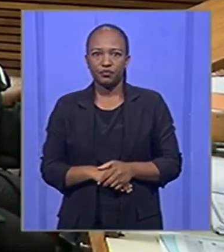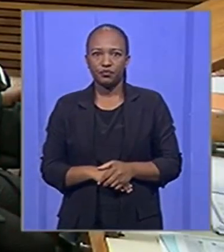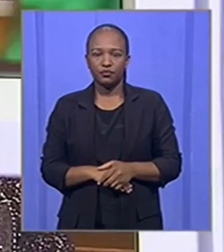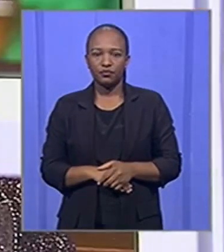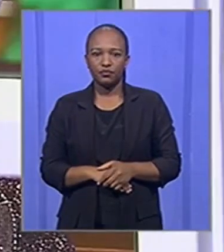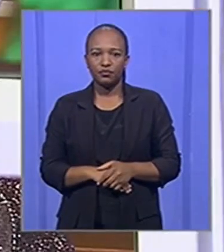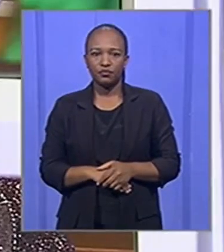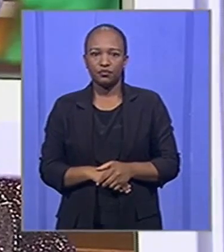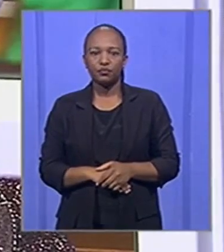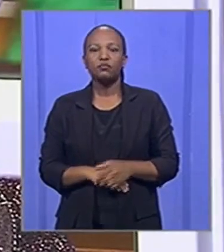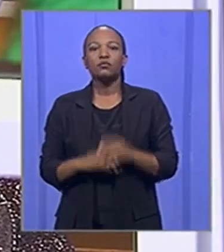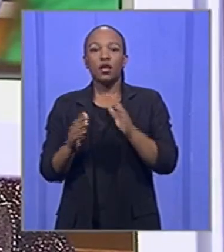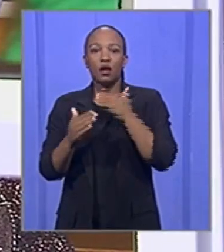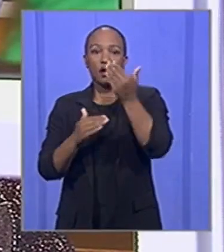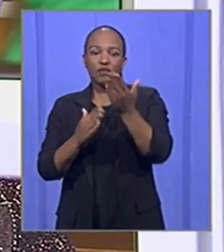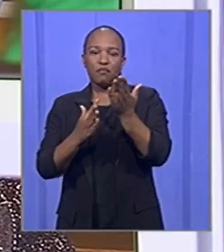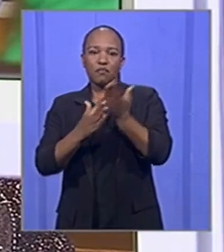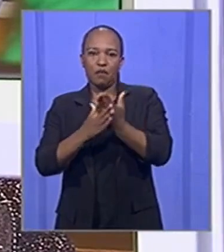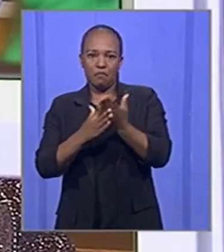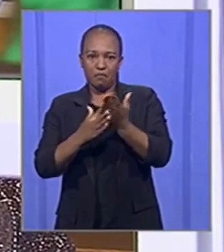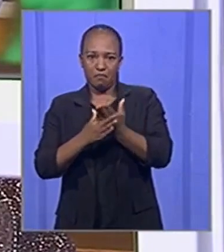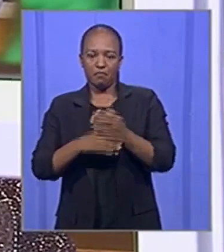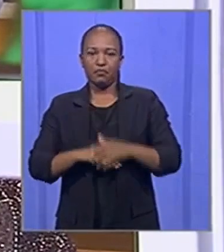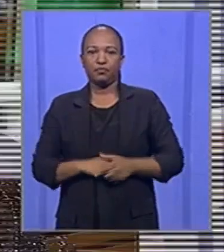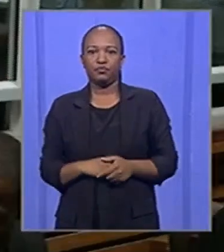Ka mora mabenkele